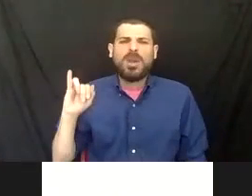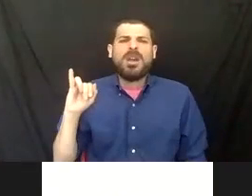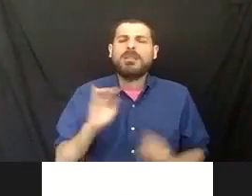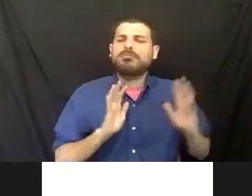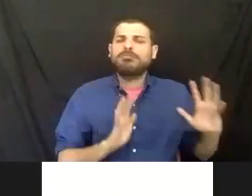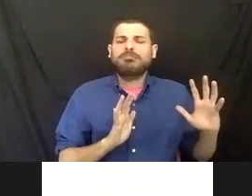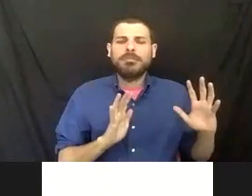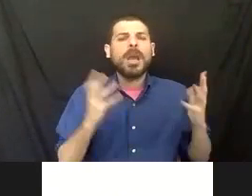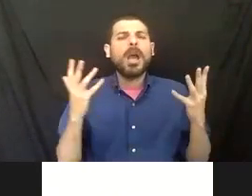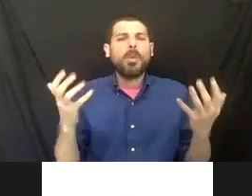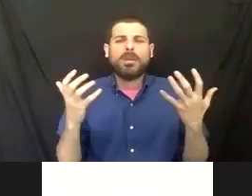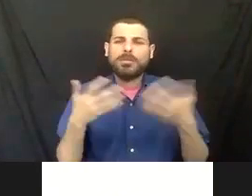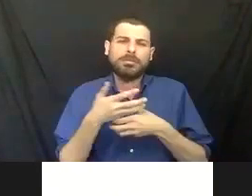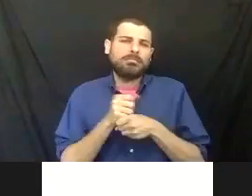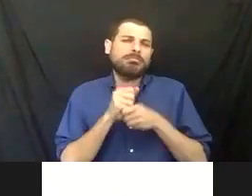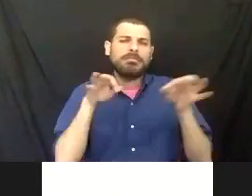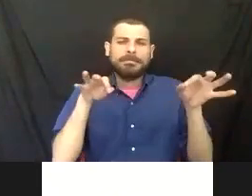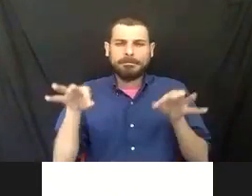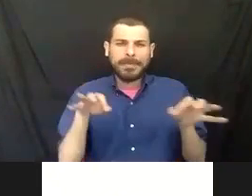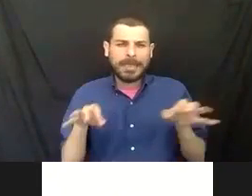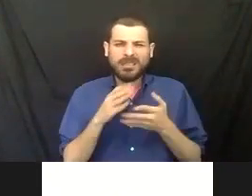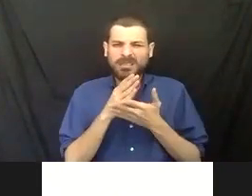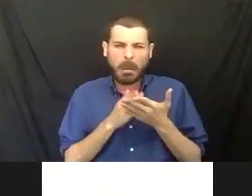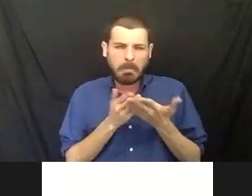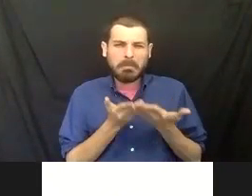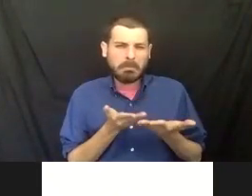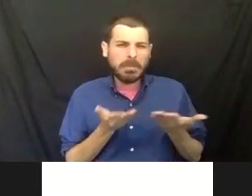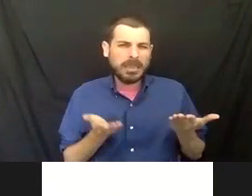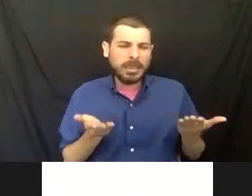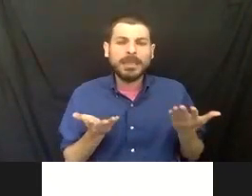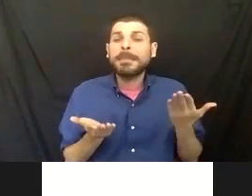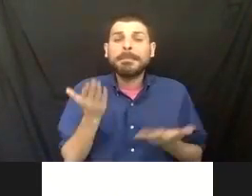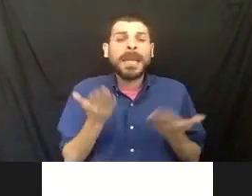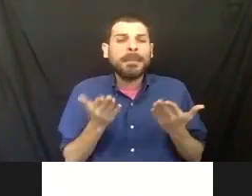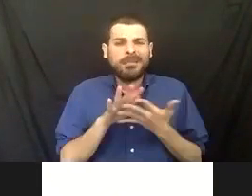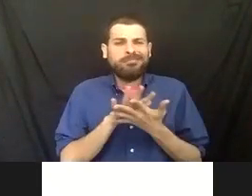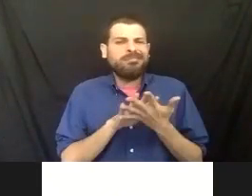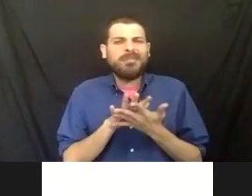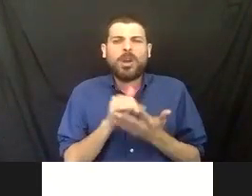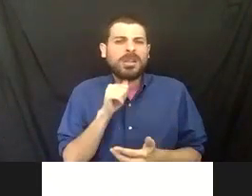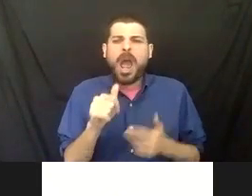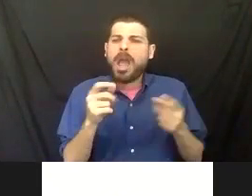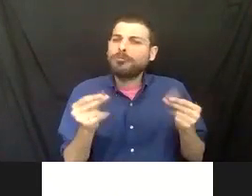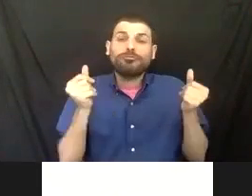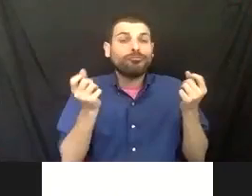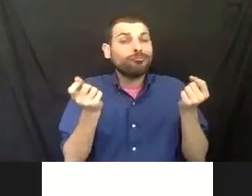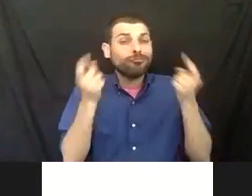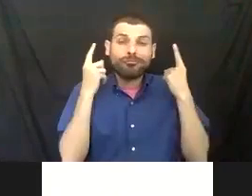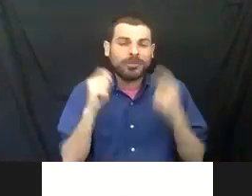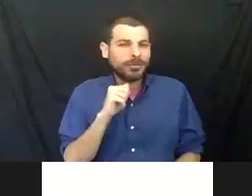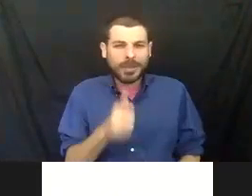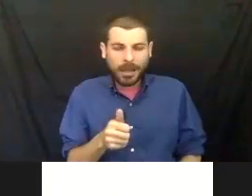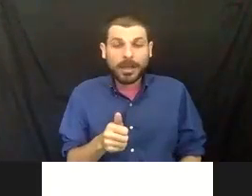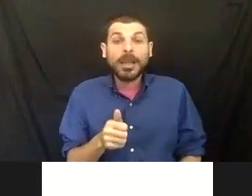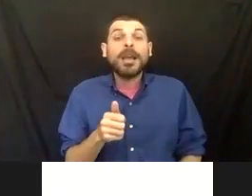your application that might not necessarily be intuitive. And, you know, hopefully we can give you an